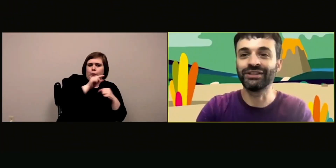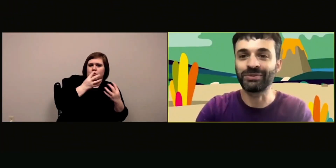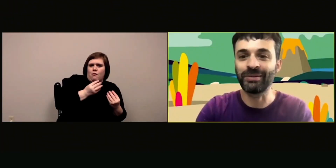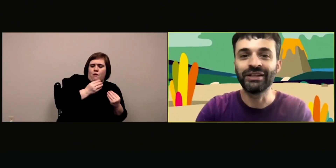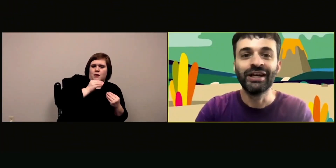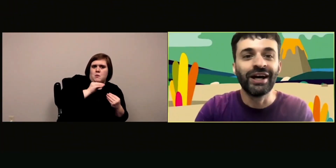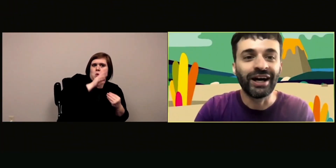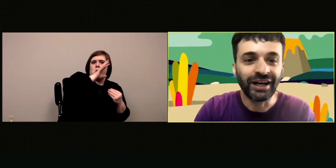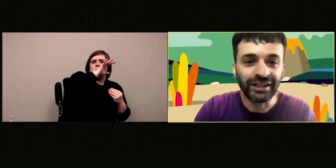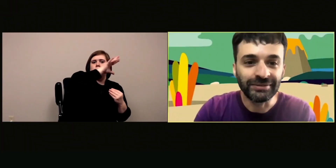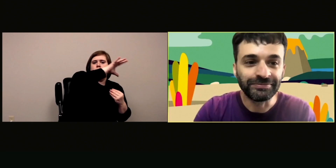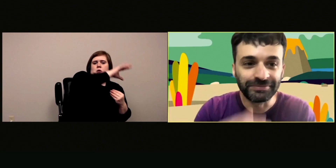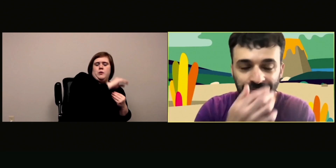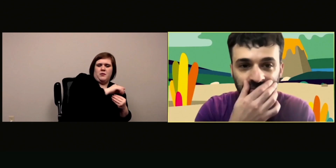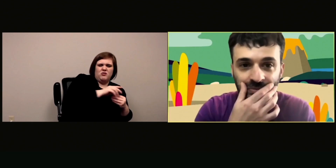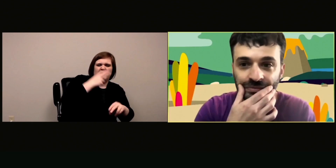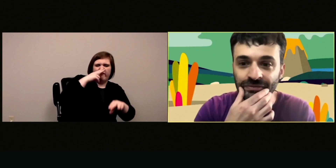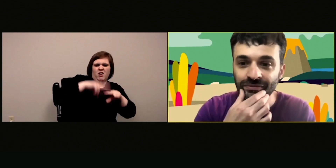fun little experiment.